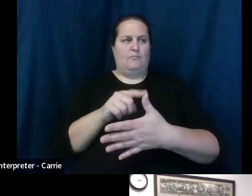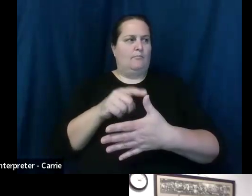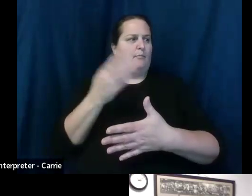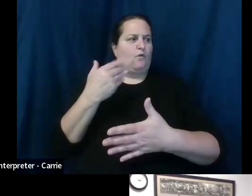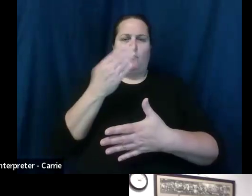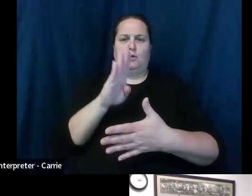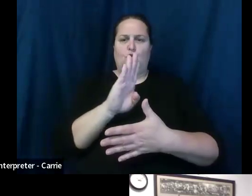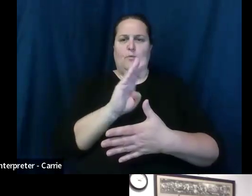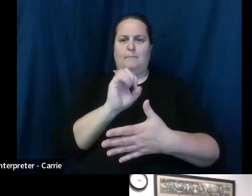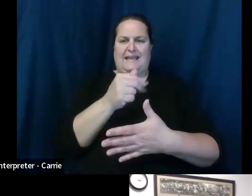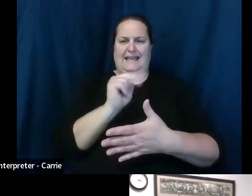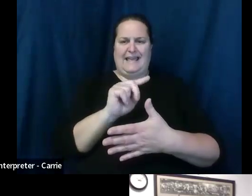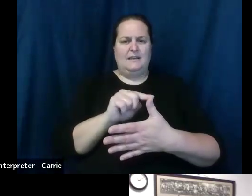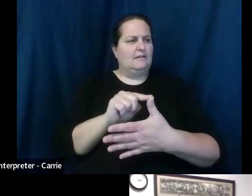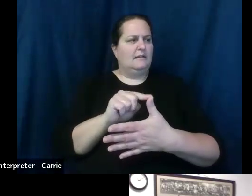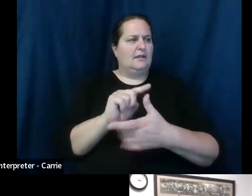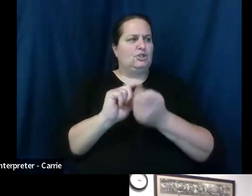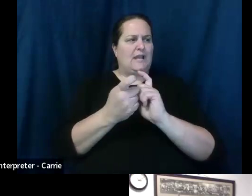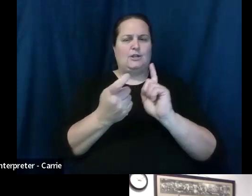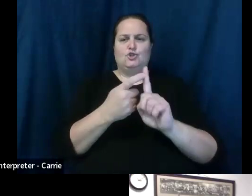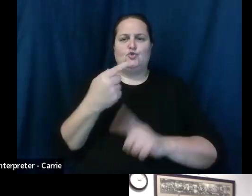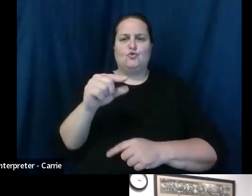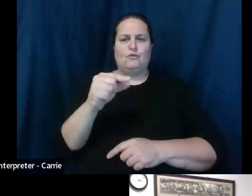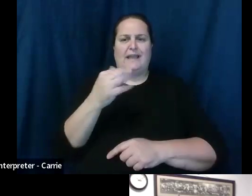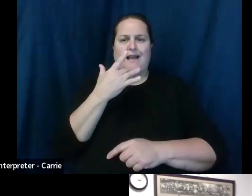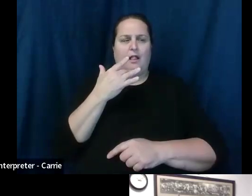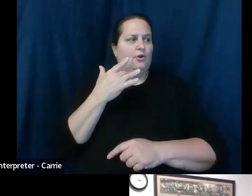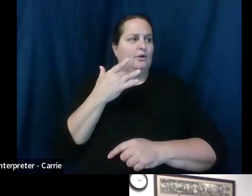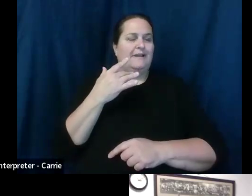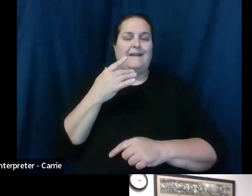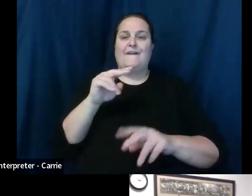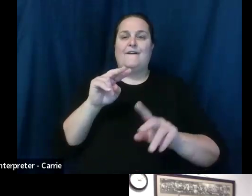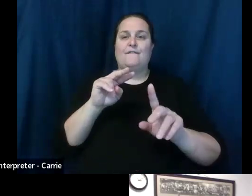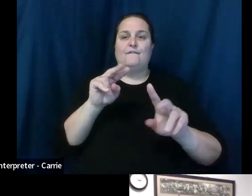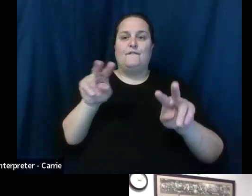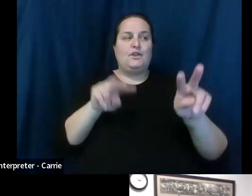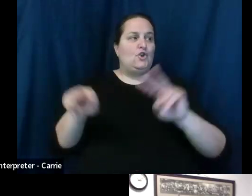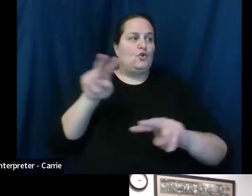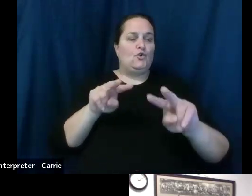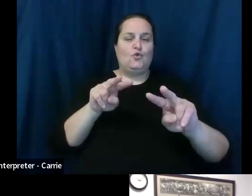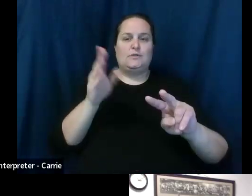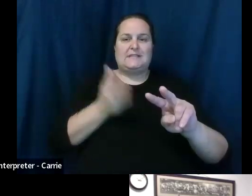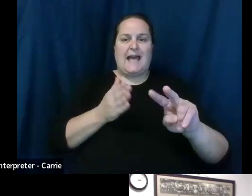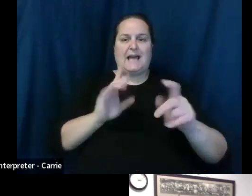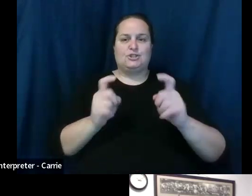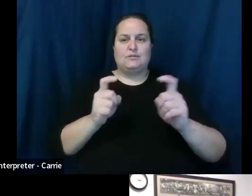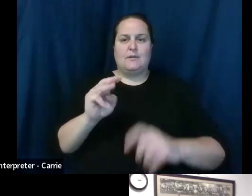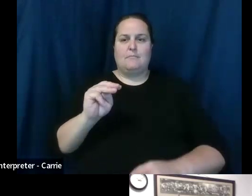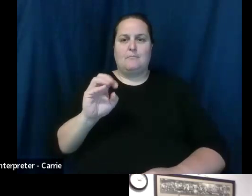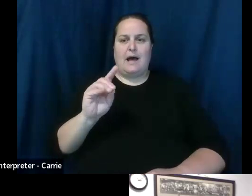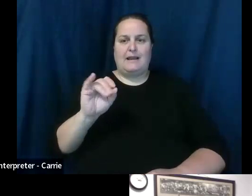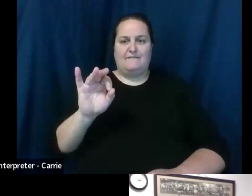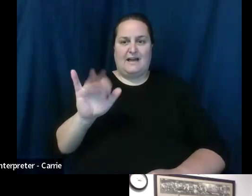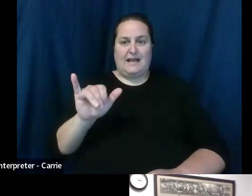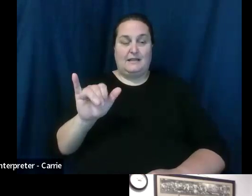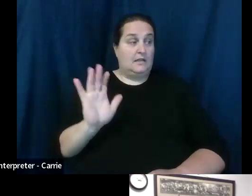and now instead of begin, it says view modify. So you can just click that, and it will take you back right to where you left off. So